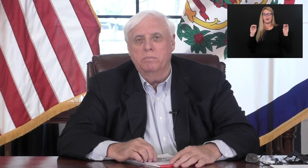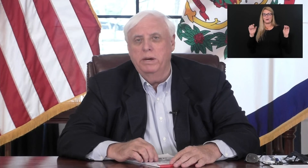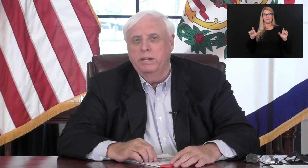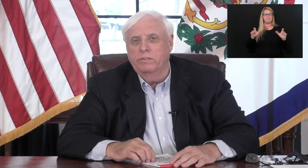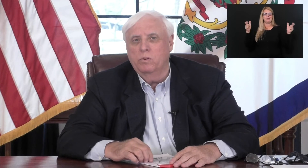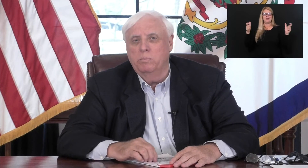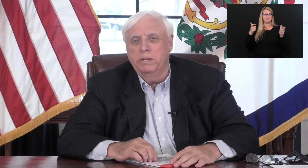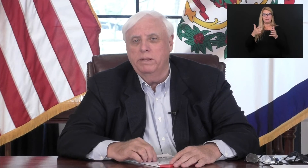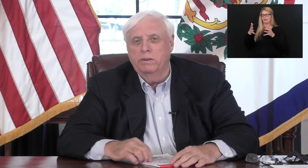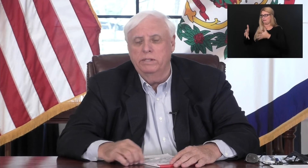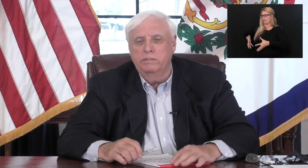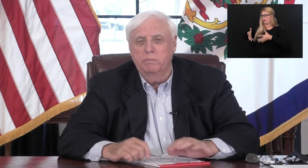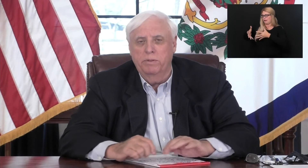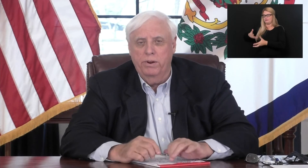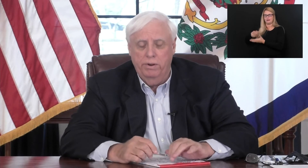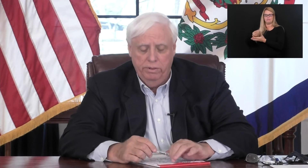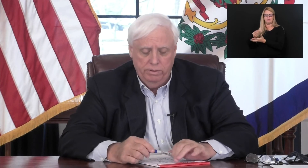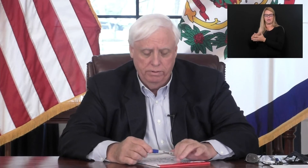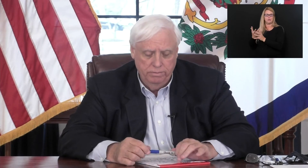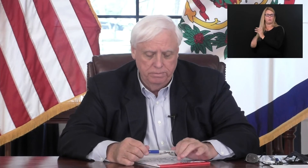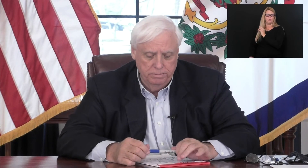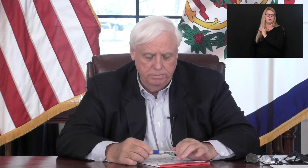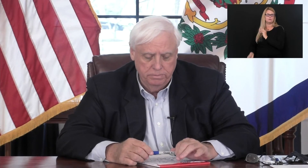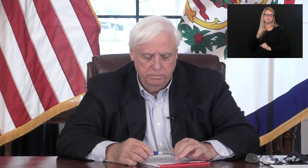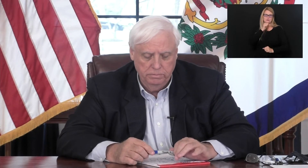backlog of money that's going to be there on December 30th.